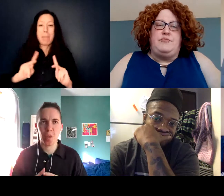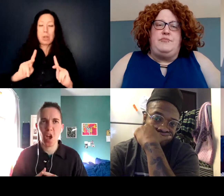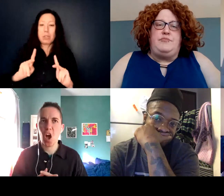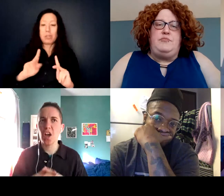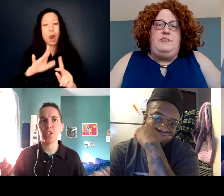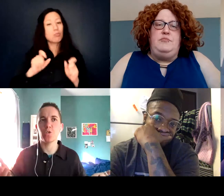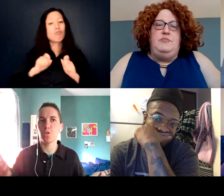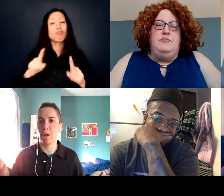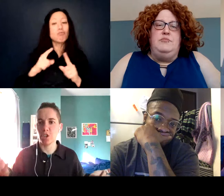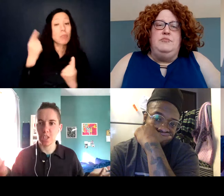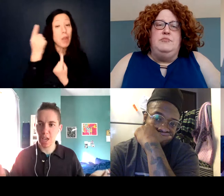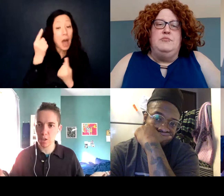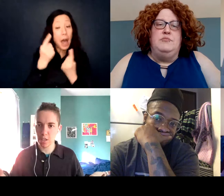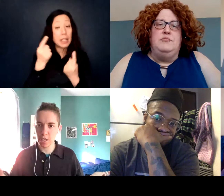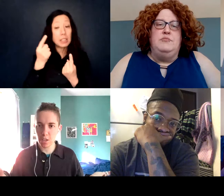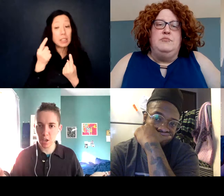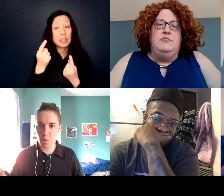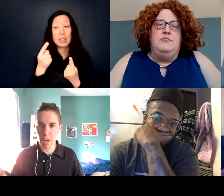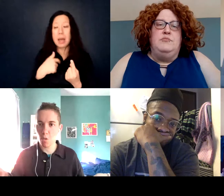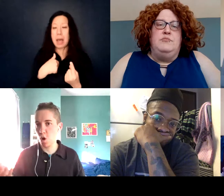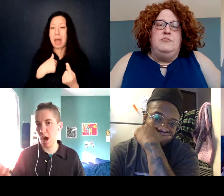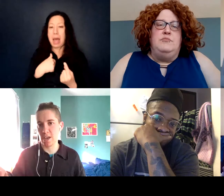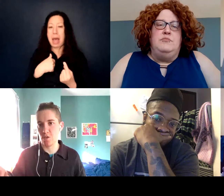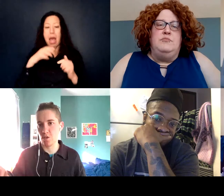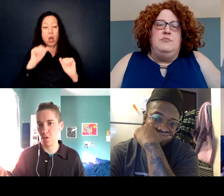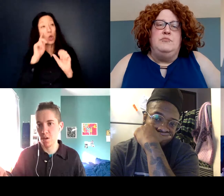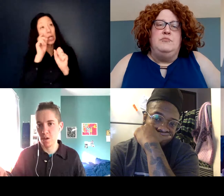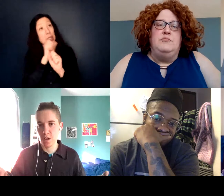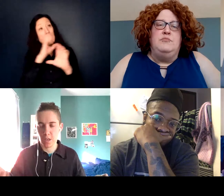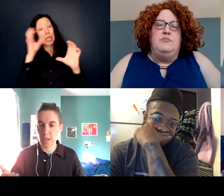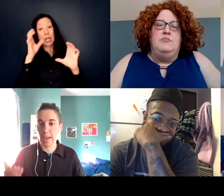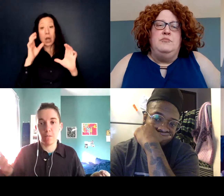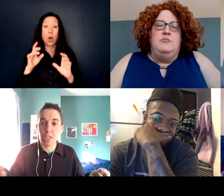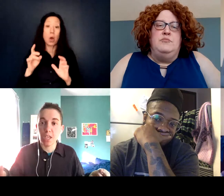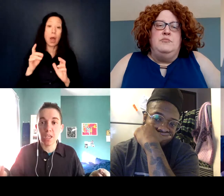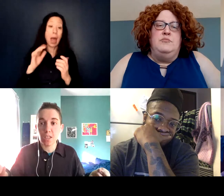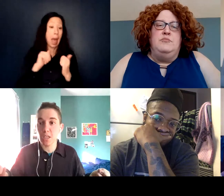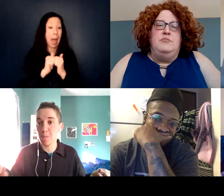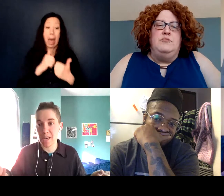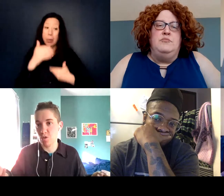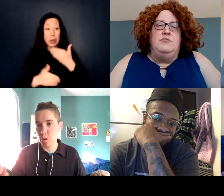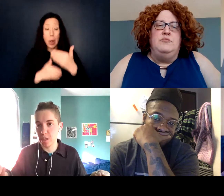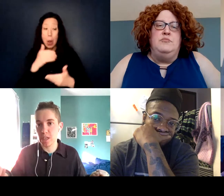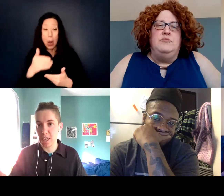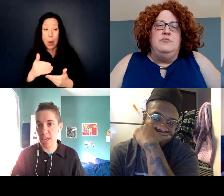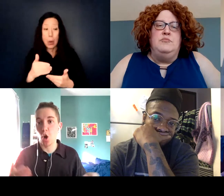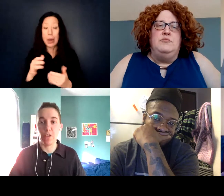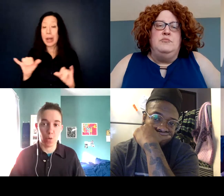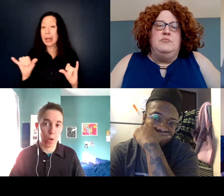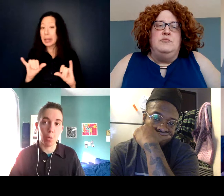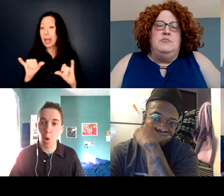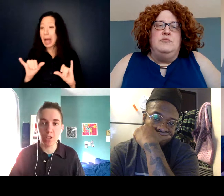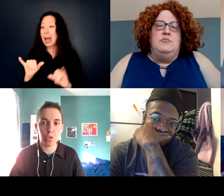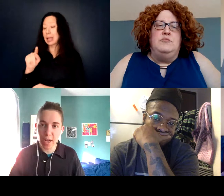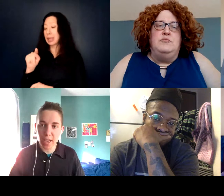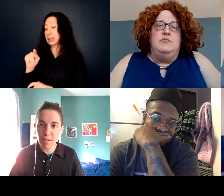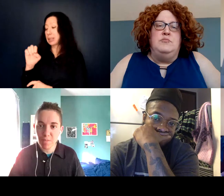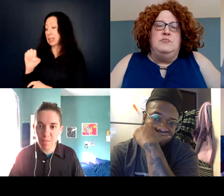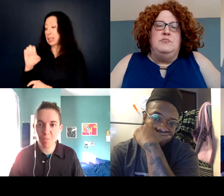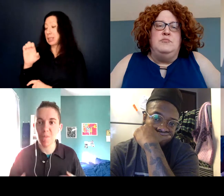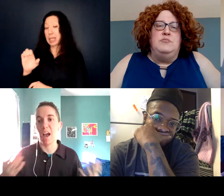the initial directions I could see us going were either like the TEC being interested in offering